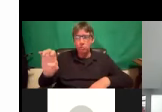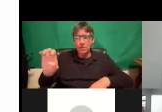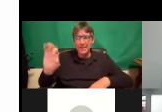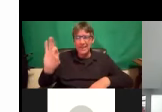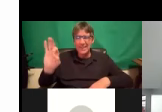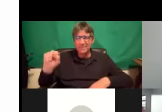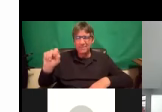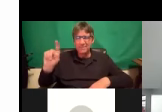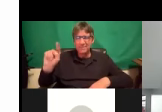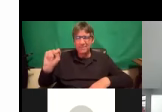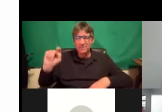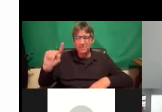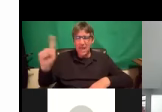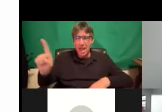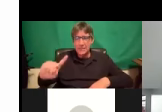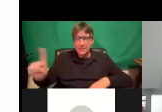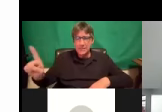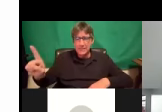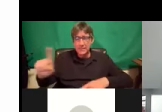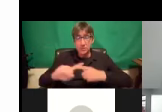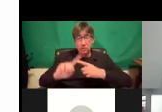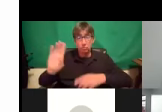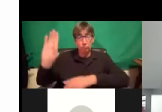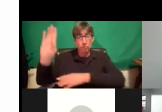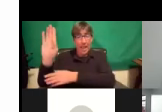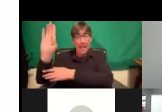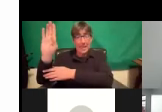who had raised her hand, and she's a member of the select board.